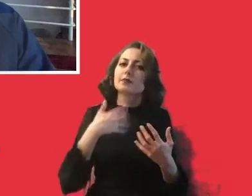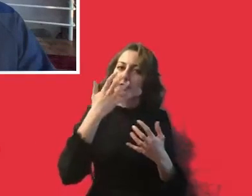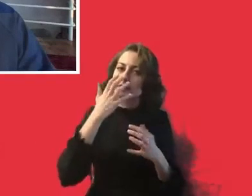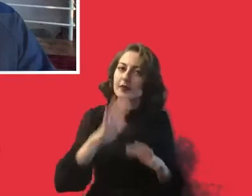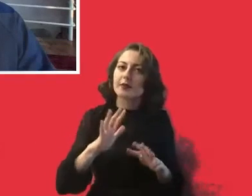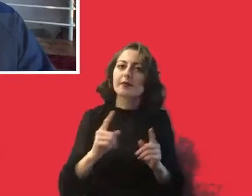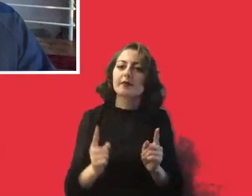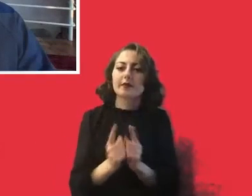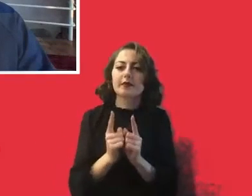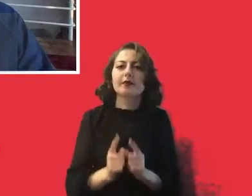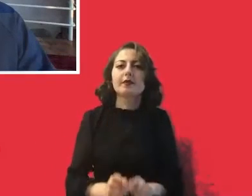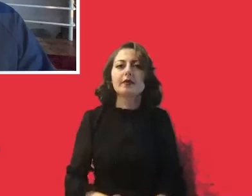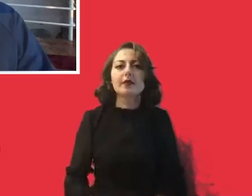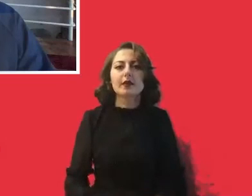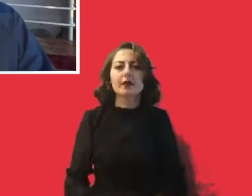katılmanı. waiting for you.